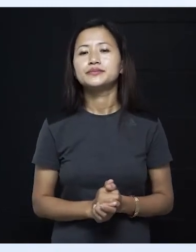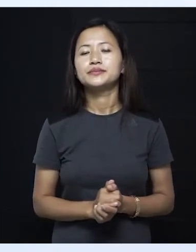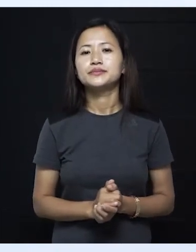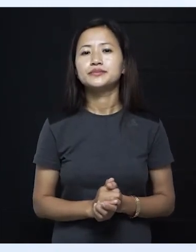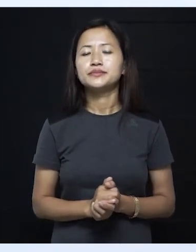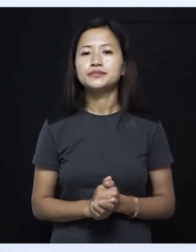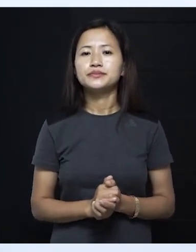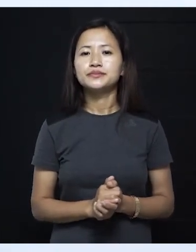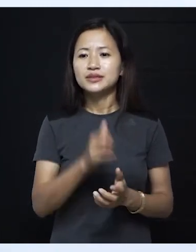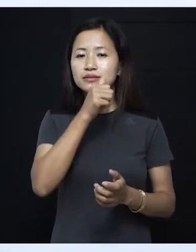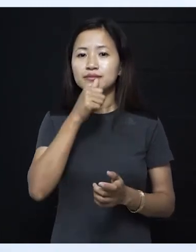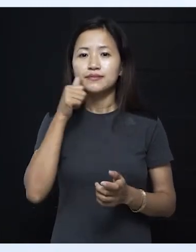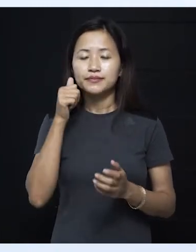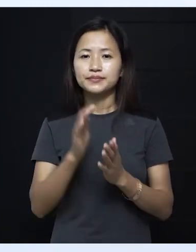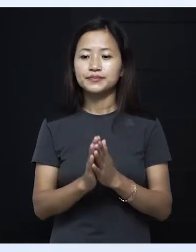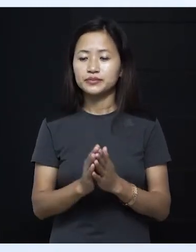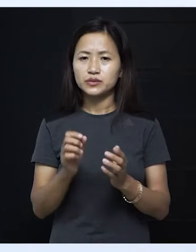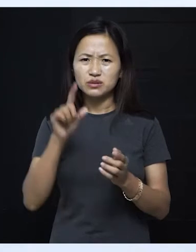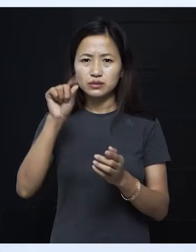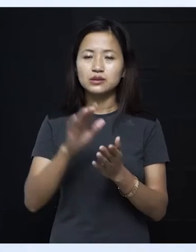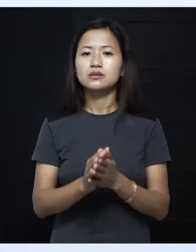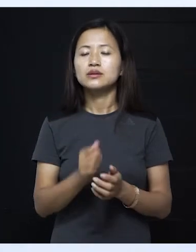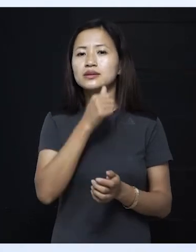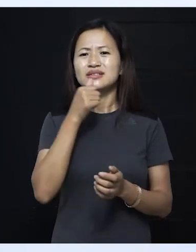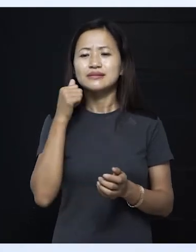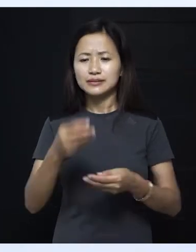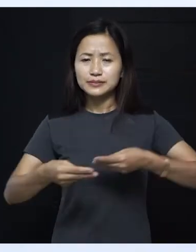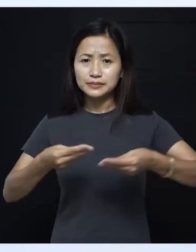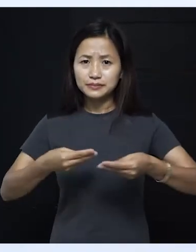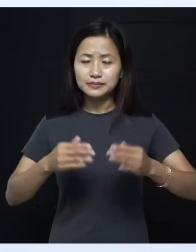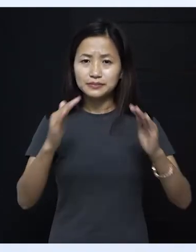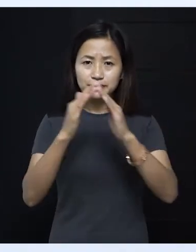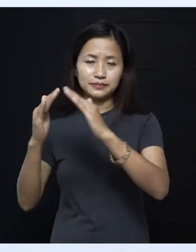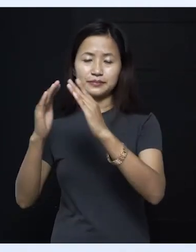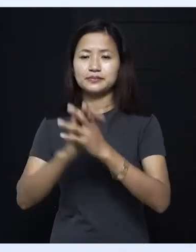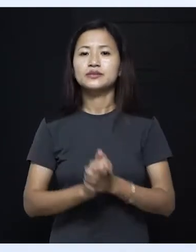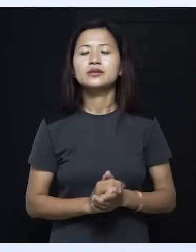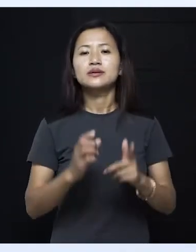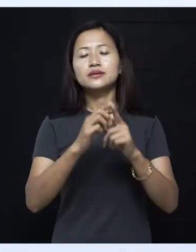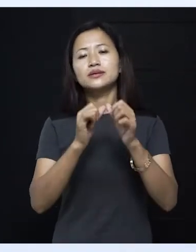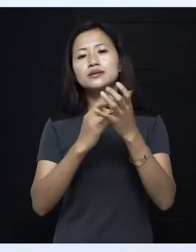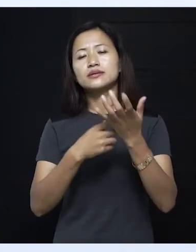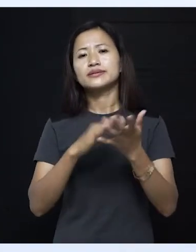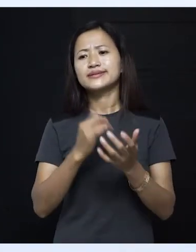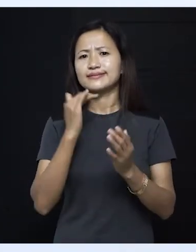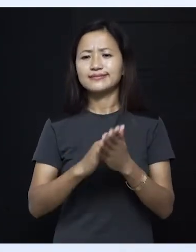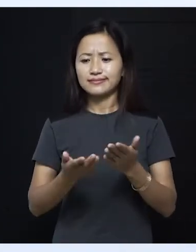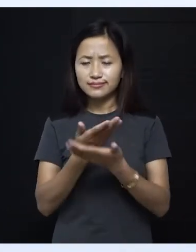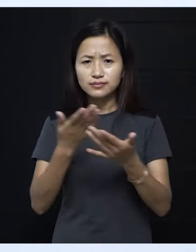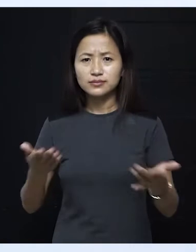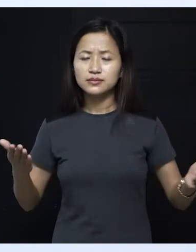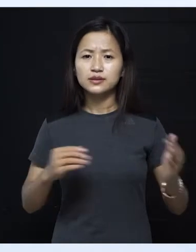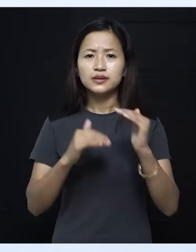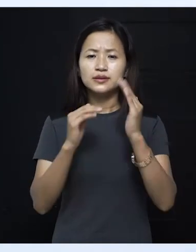production. So milk, or to do with milk marketing, okay, then all those dairy development, all those are